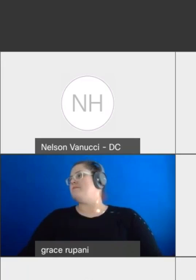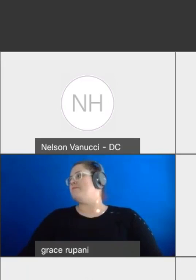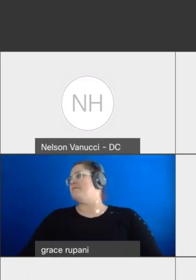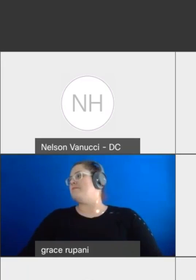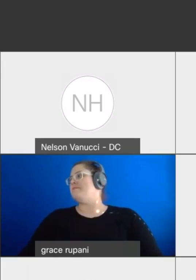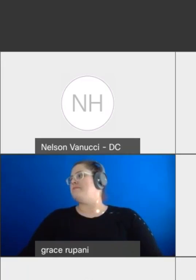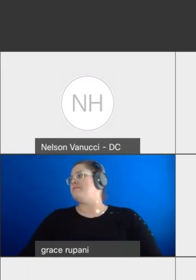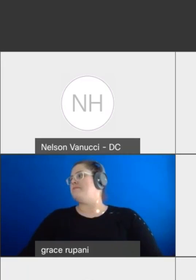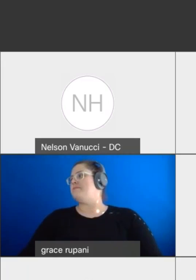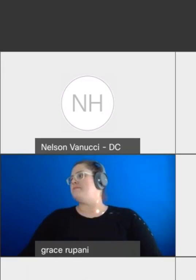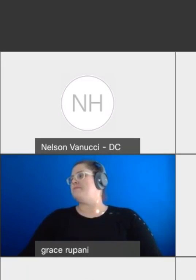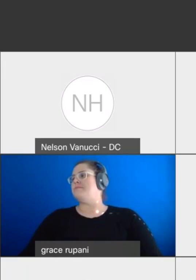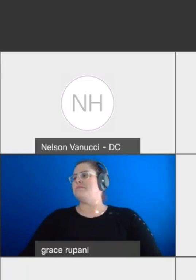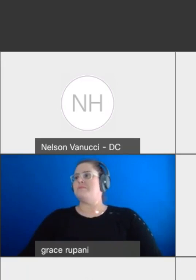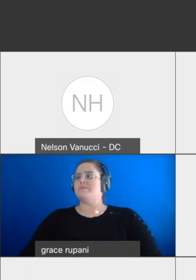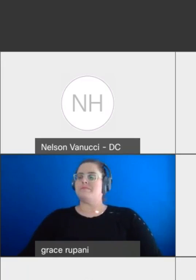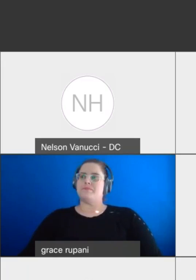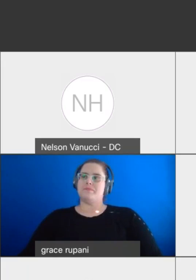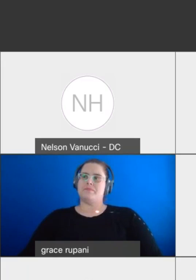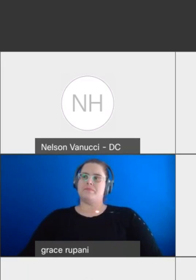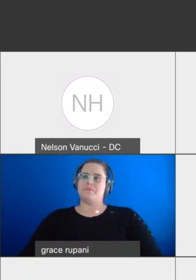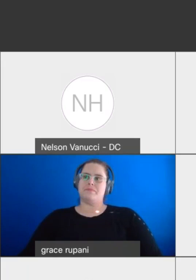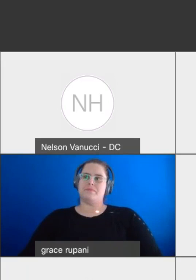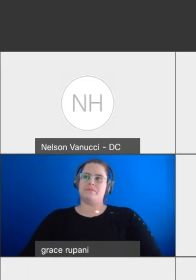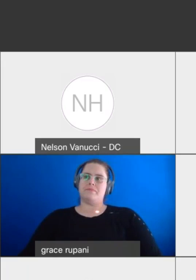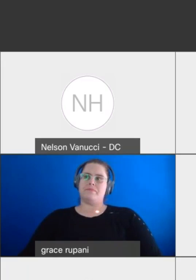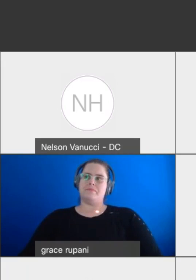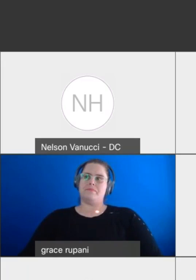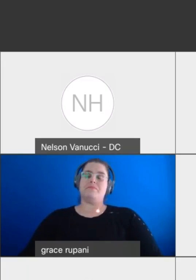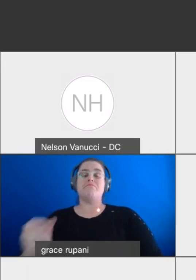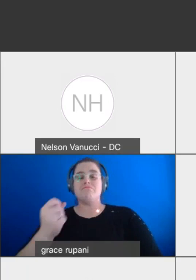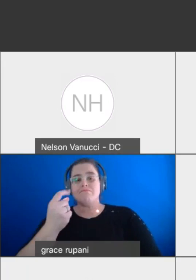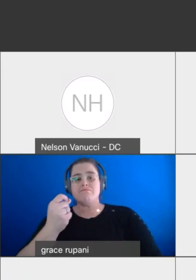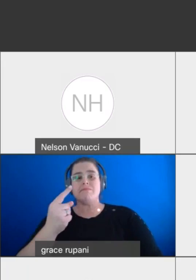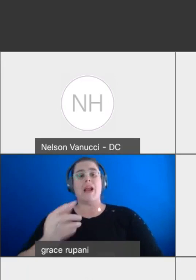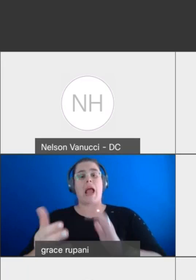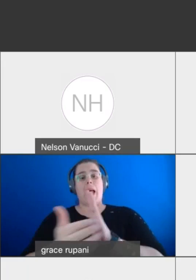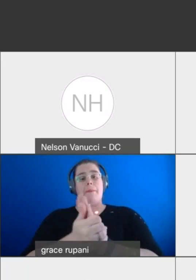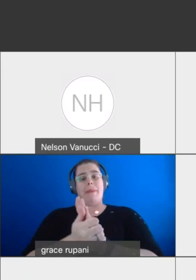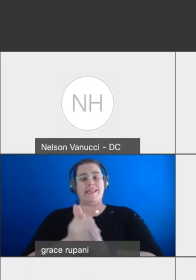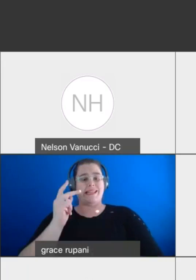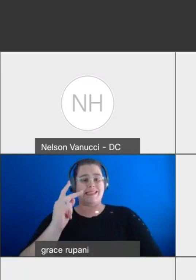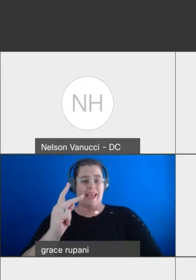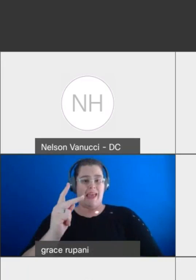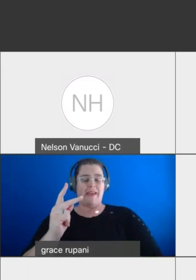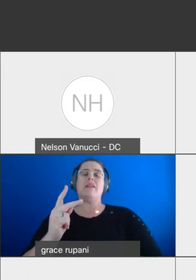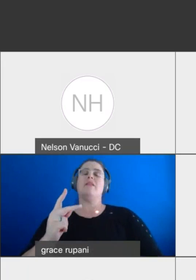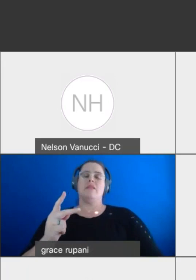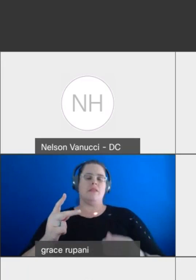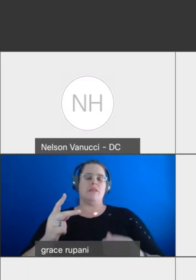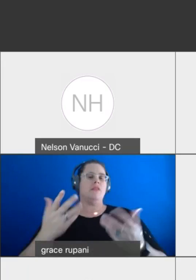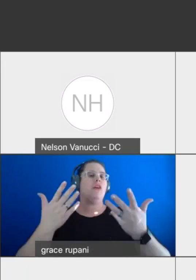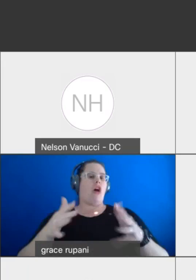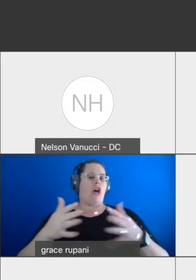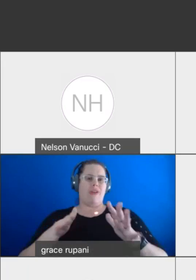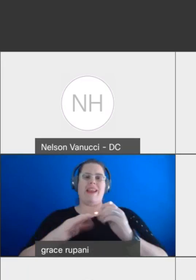I do think that I already shared the Appendix K has already been extended until September 30th